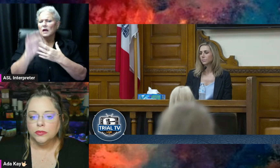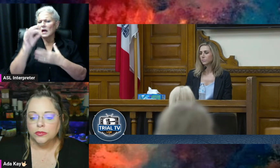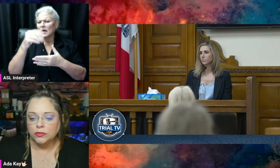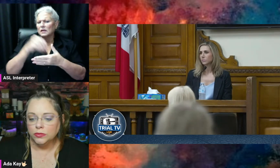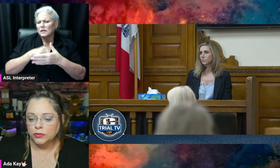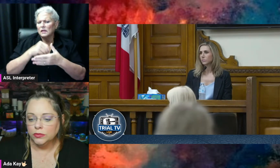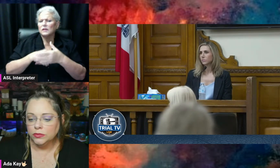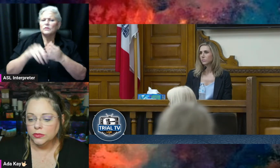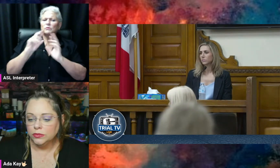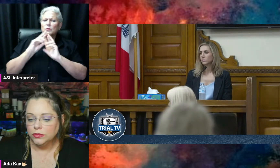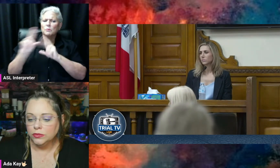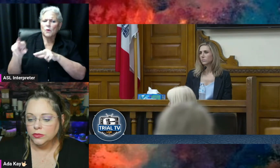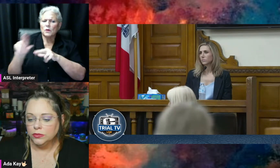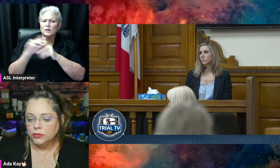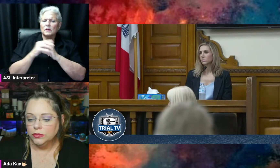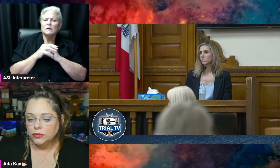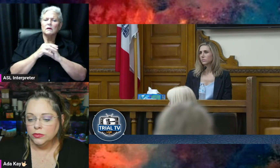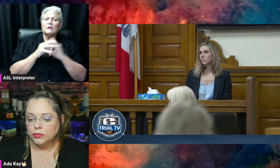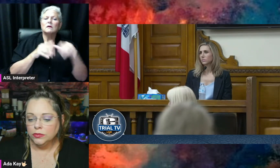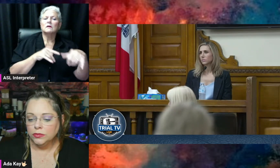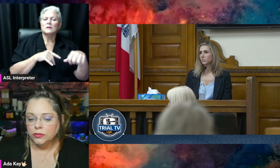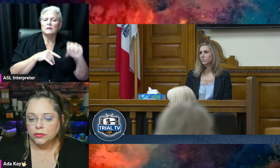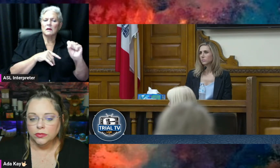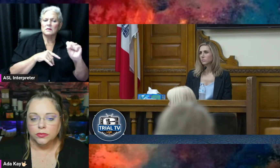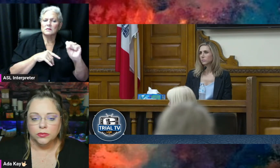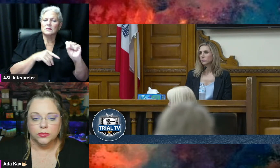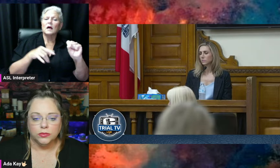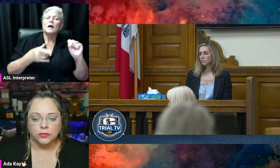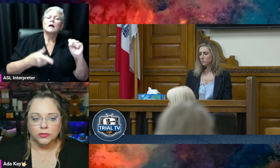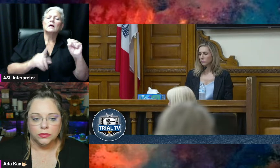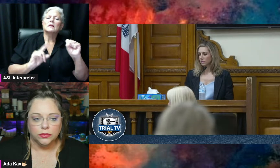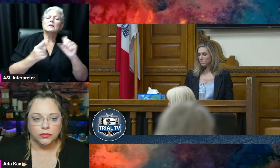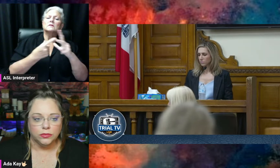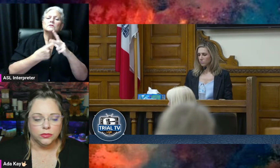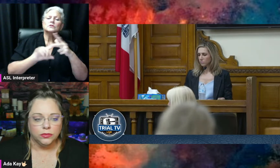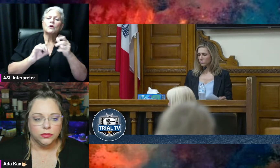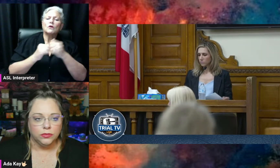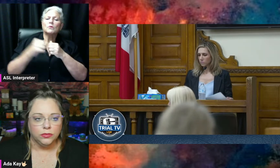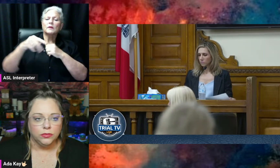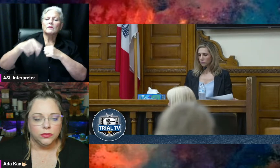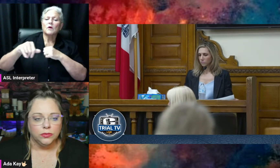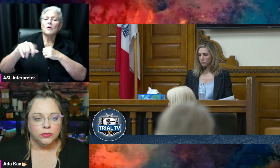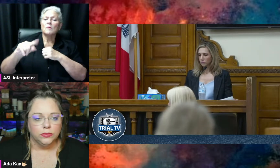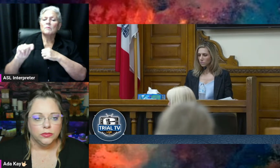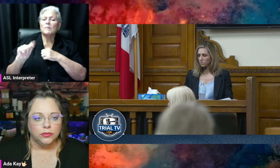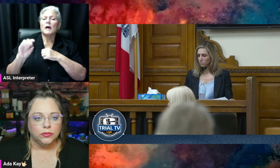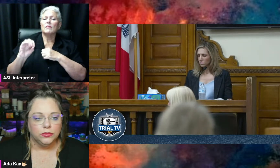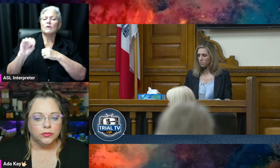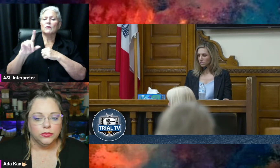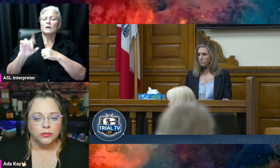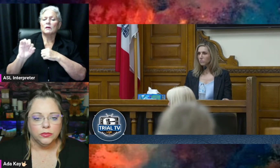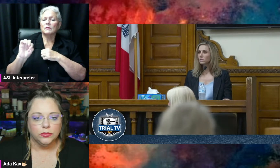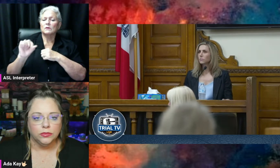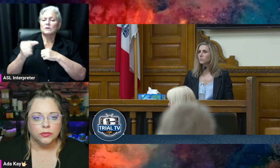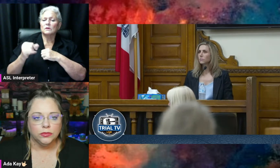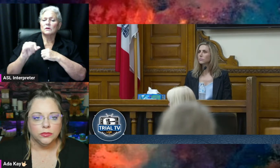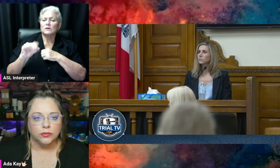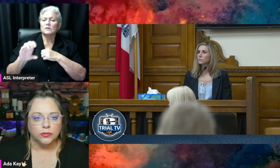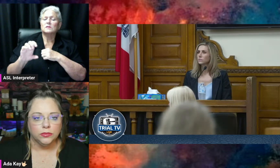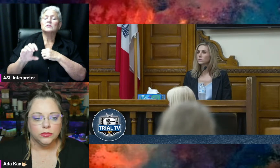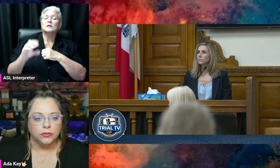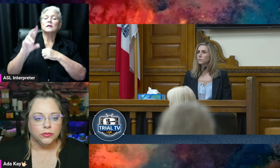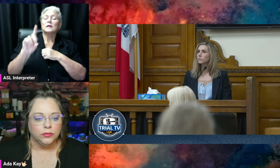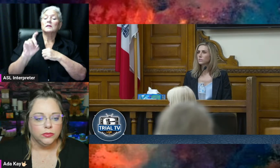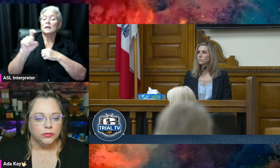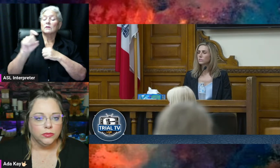Yes. So let's start with your pathologic diagnosis number 1. And at any time